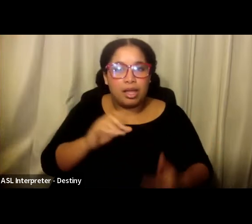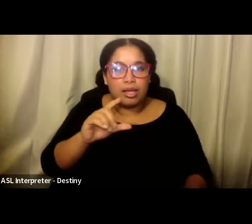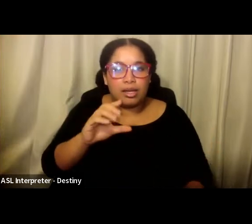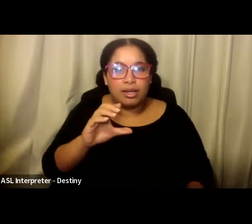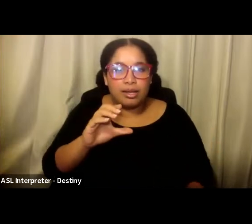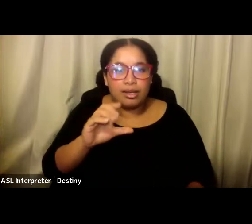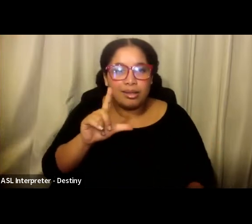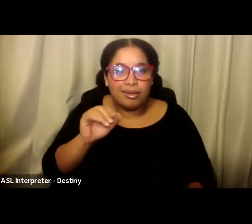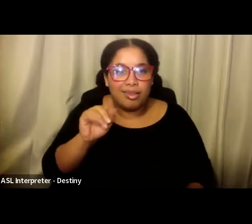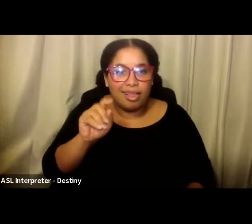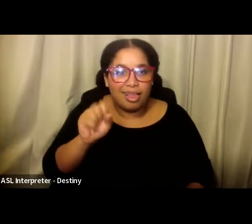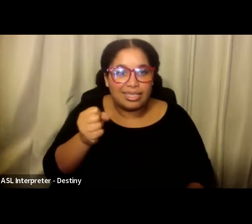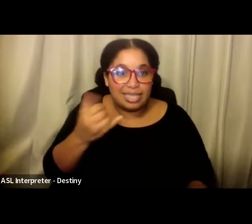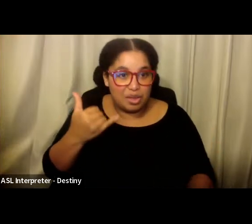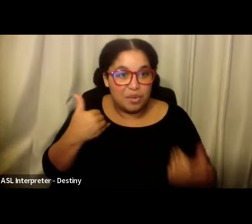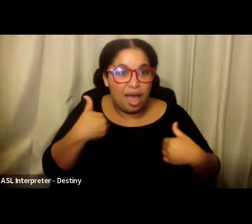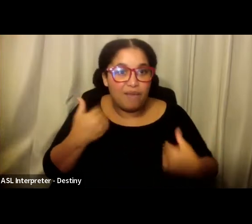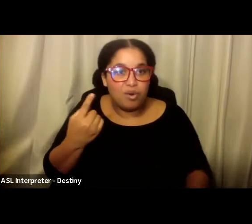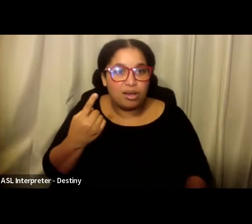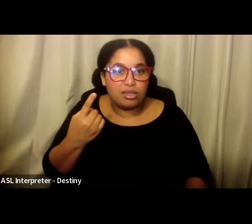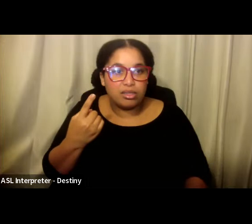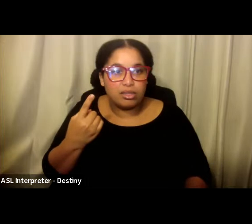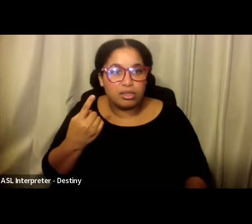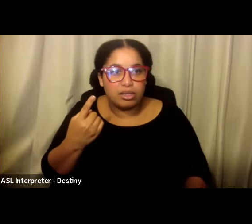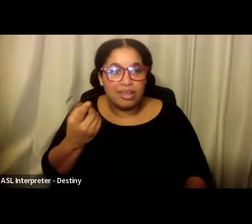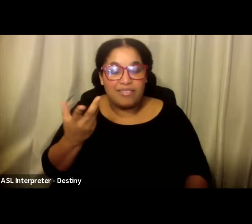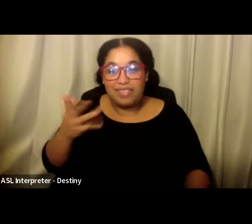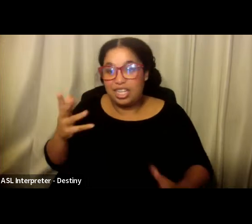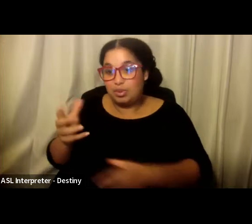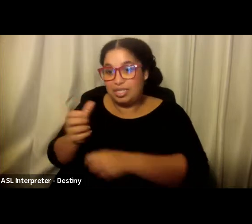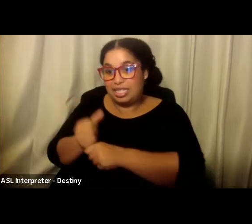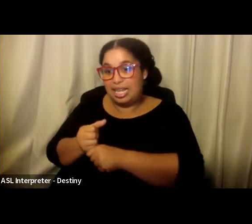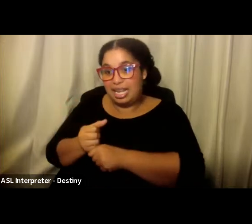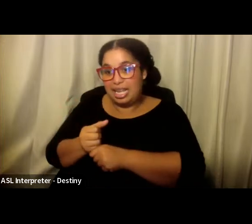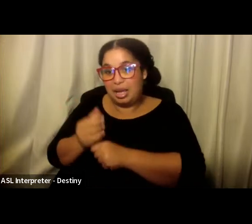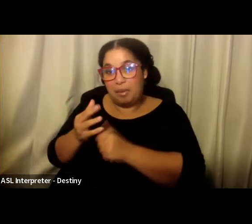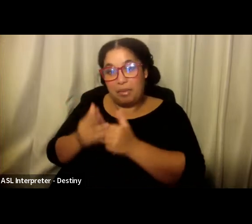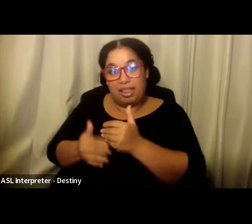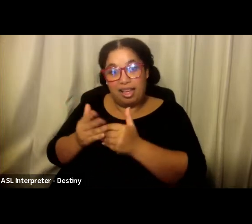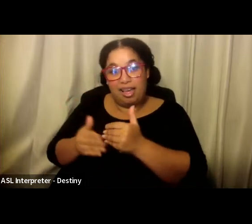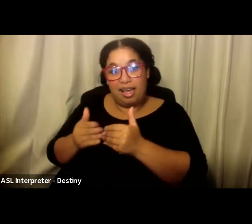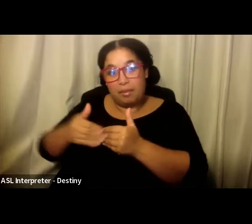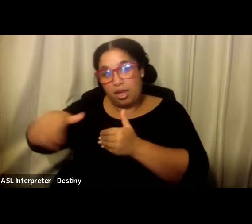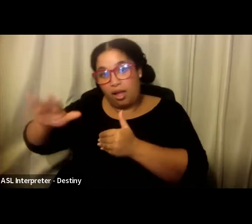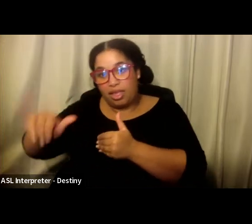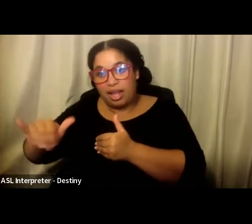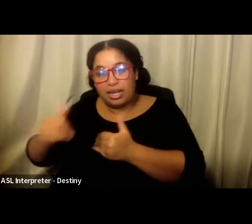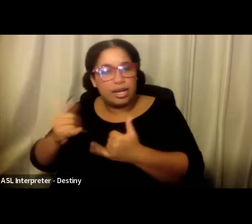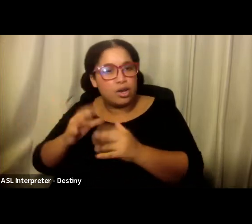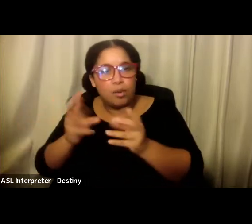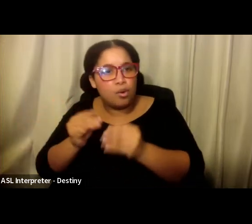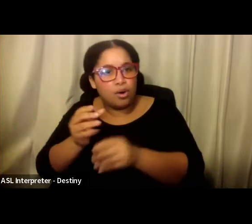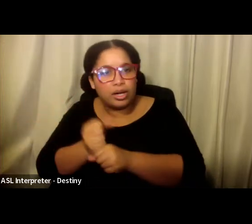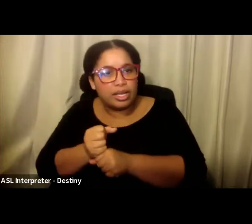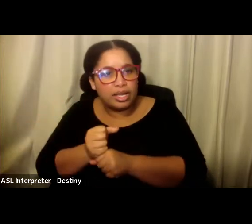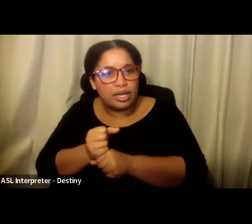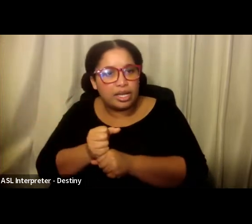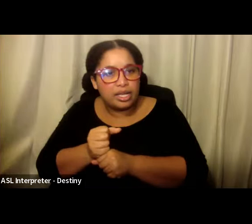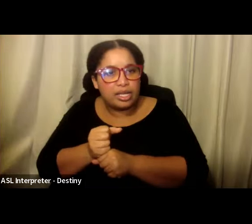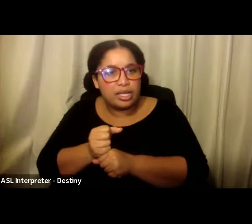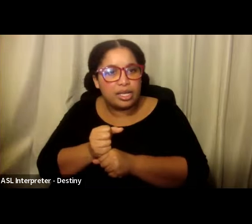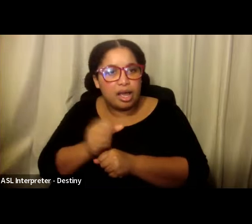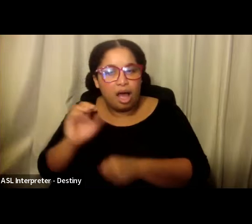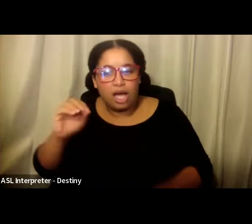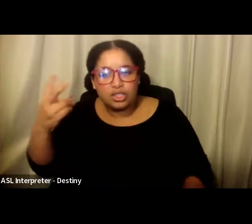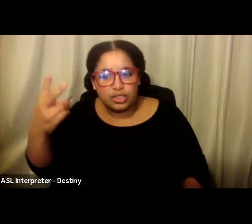if you now have a blood clot, then whatever was getting blood, you know, beyond that blood clot is now no longer getting oxygen.